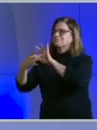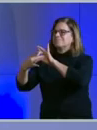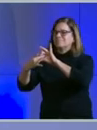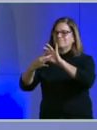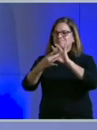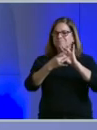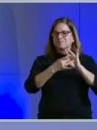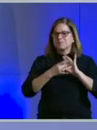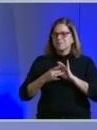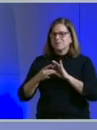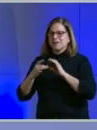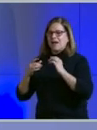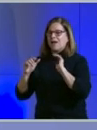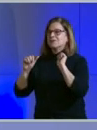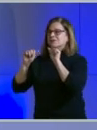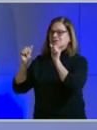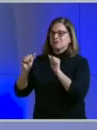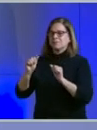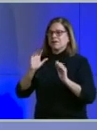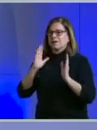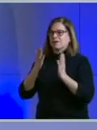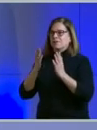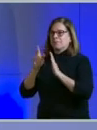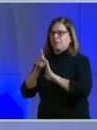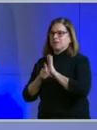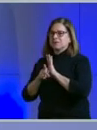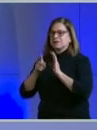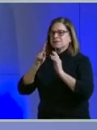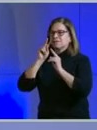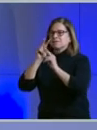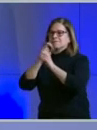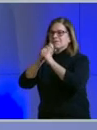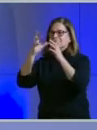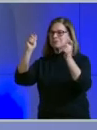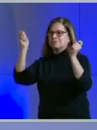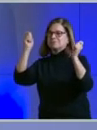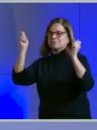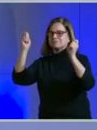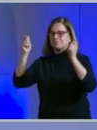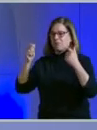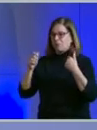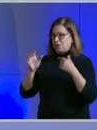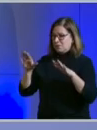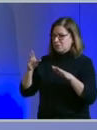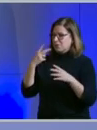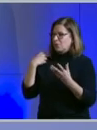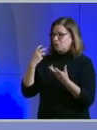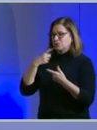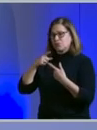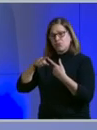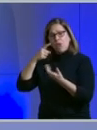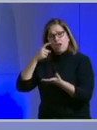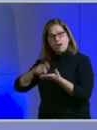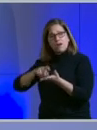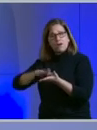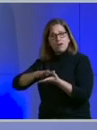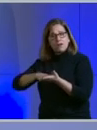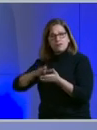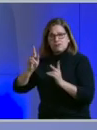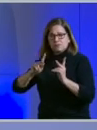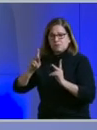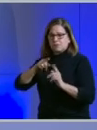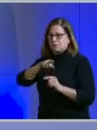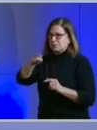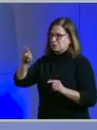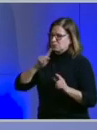our second term policies and framework. And I want to acknowledge them for the wonderful work that they have done.